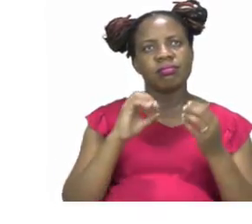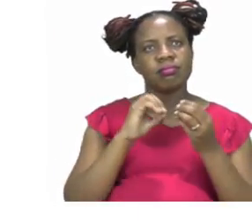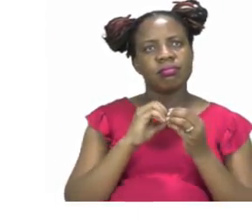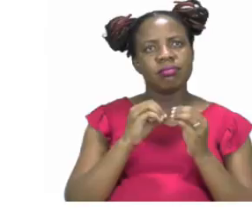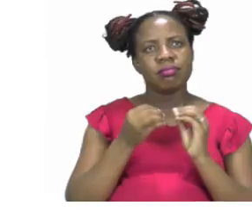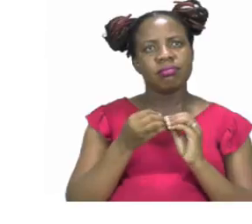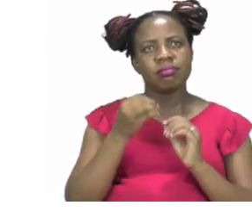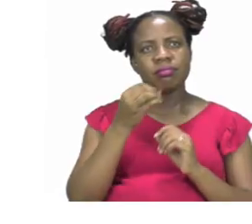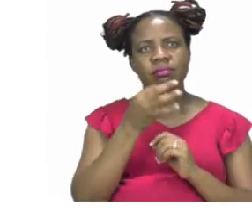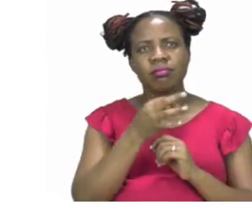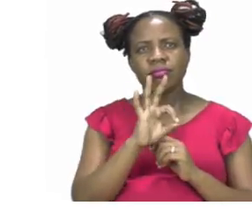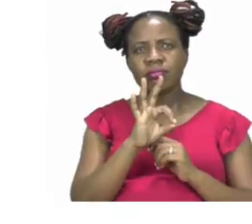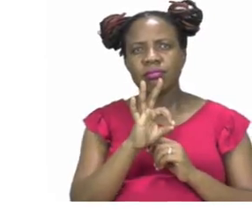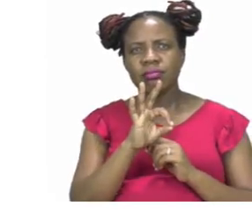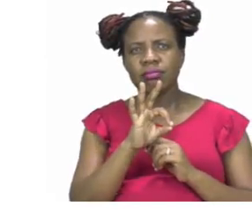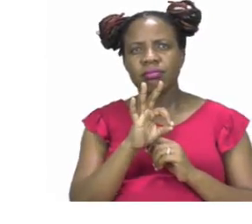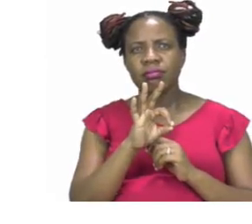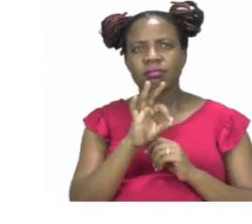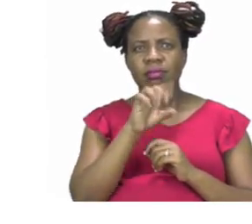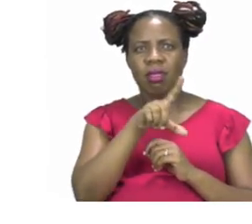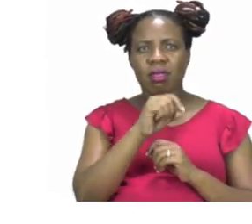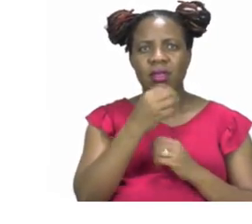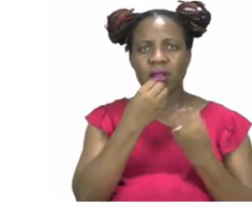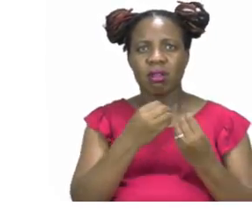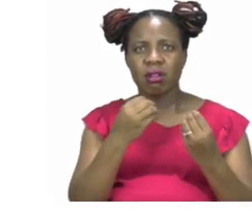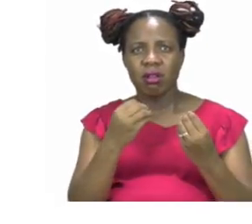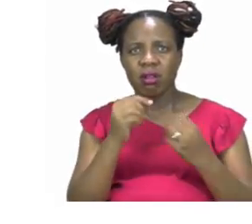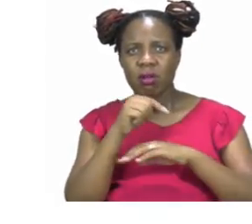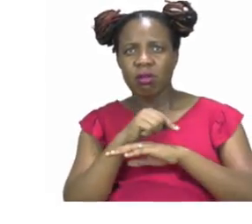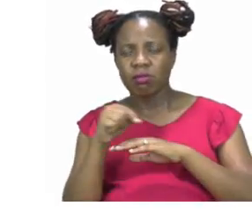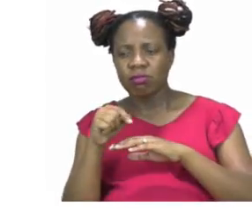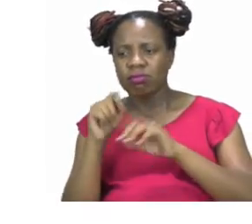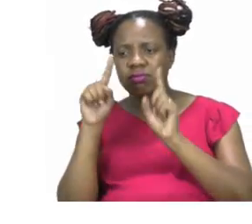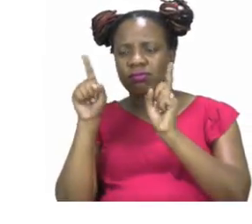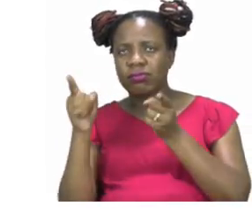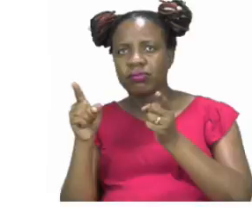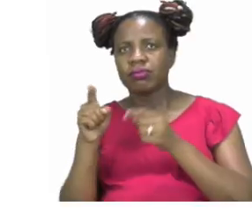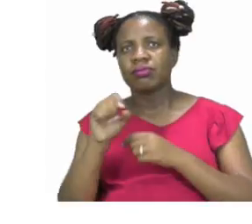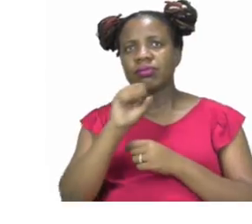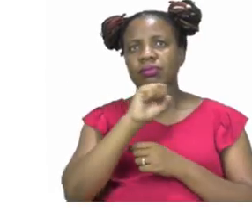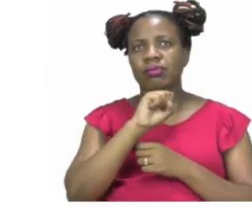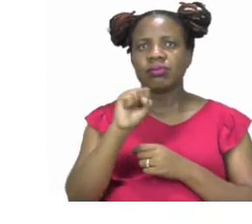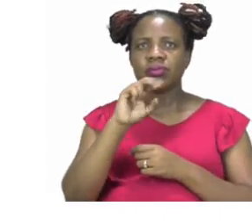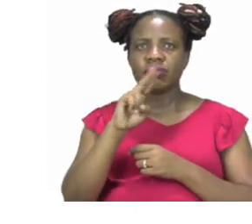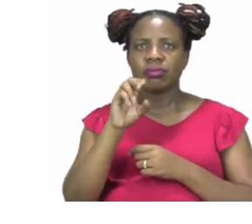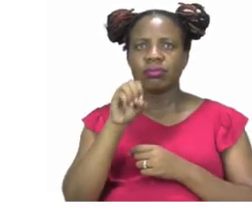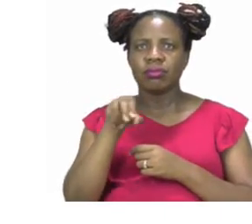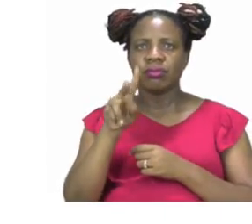that in the brackets for number 9, you have the word shout. Can you see